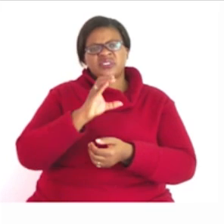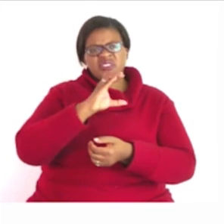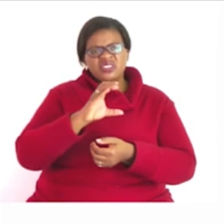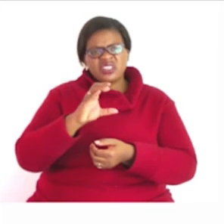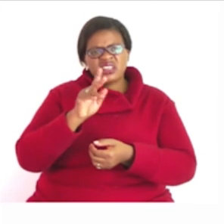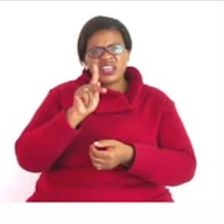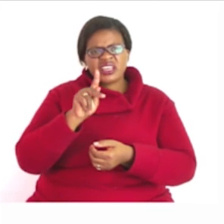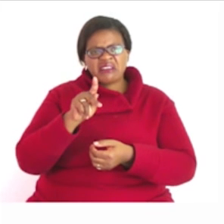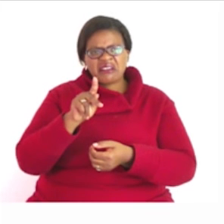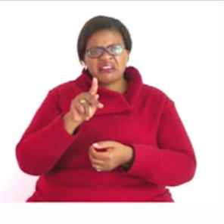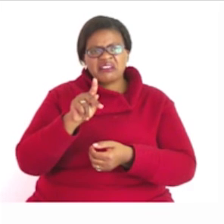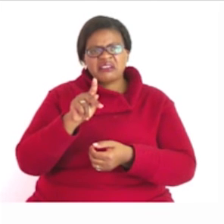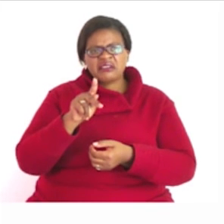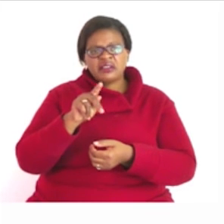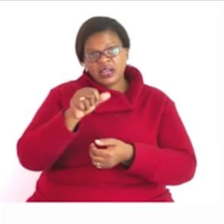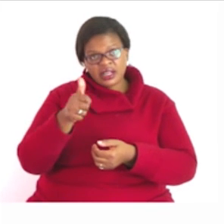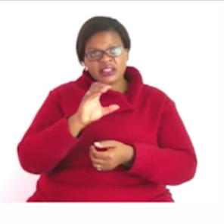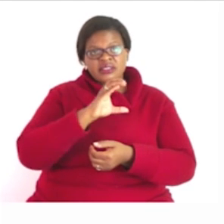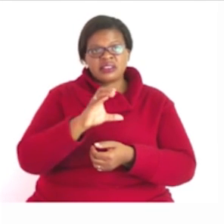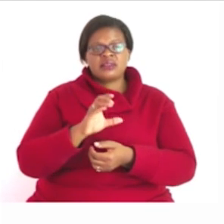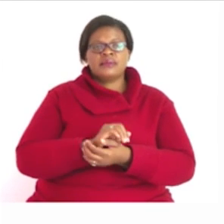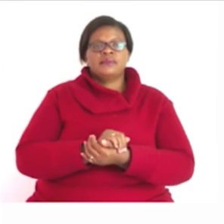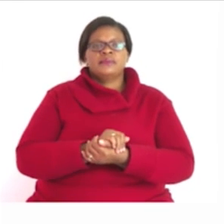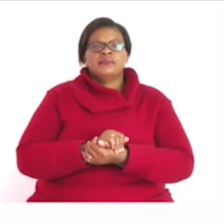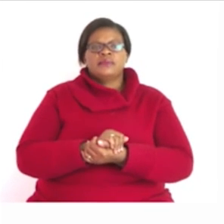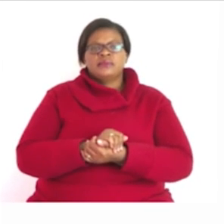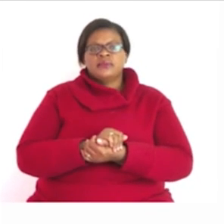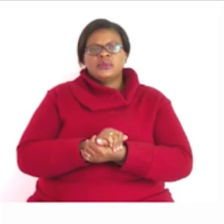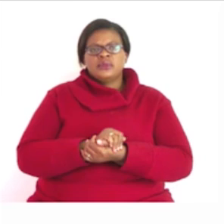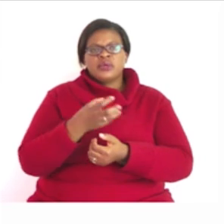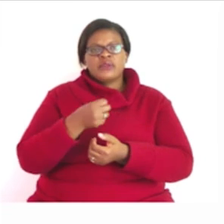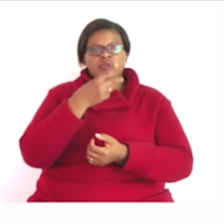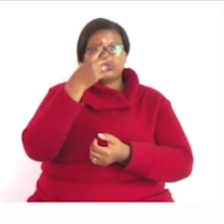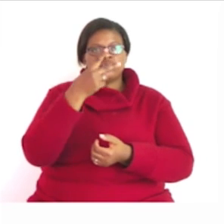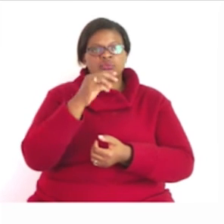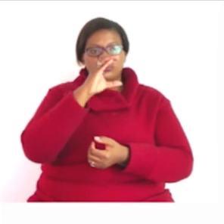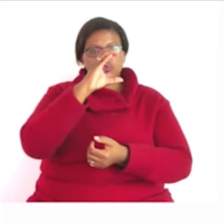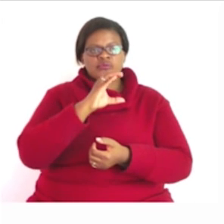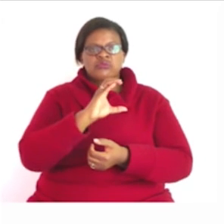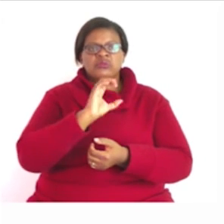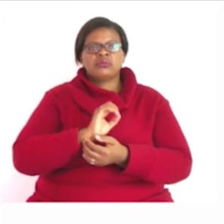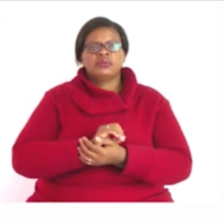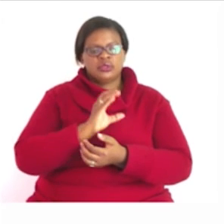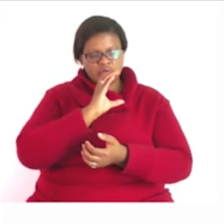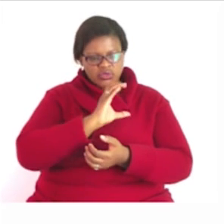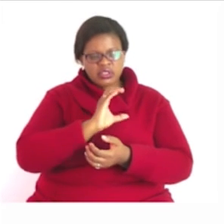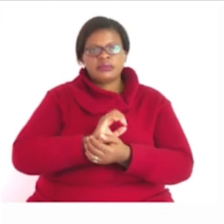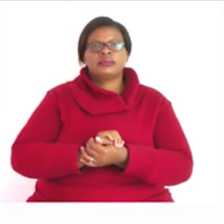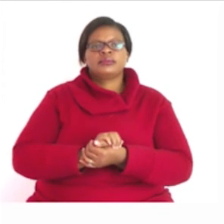Now, you will notice that there is a typing error there because there are 2 C's. So the second